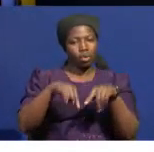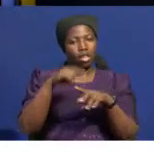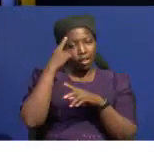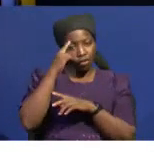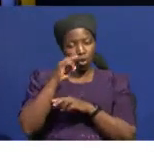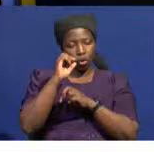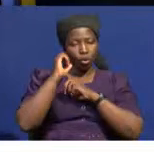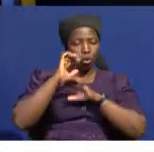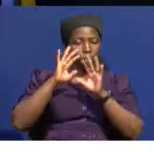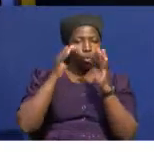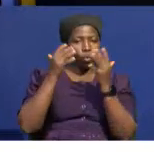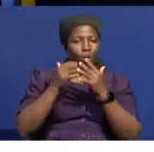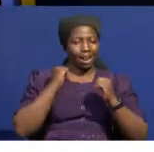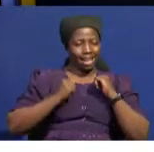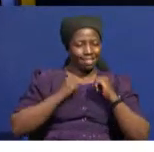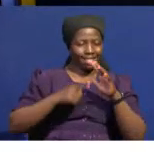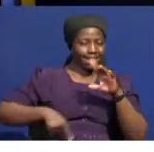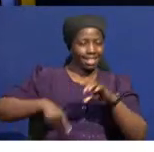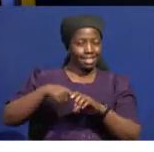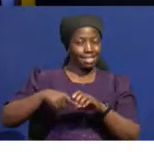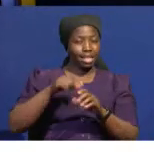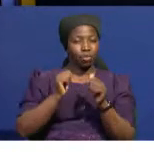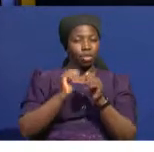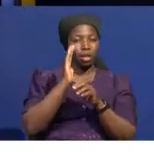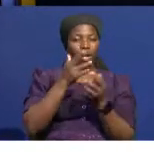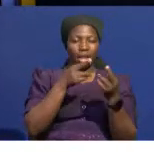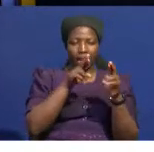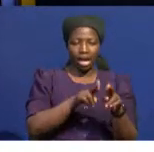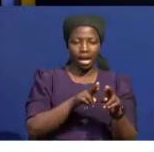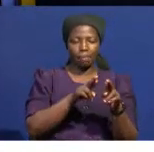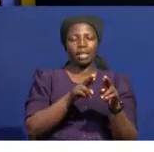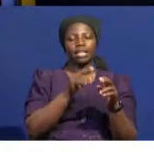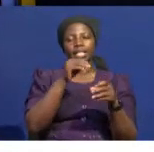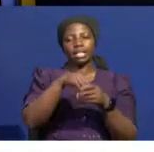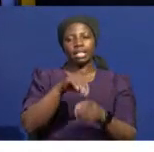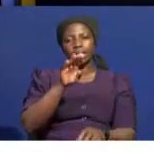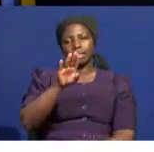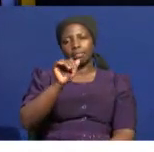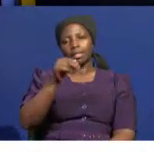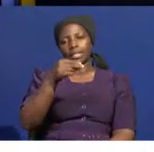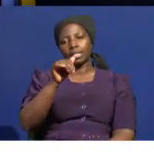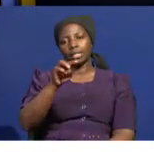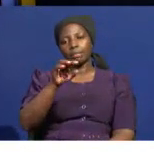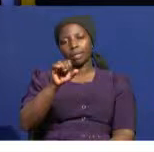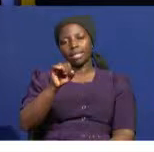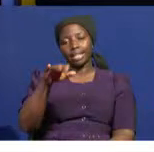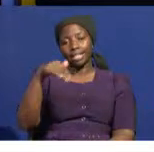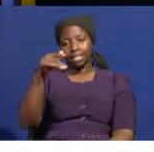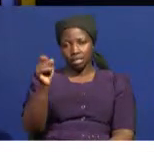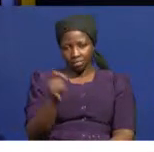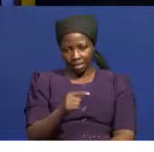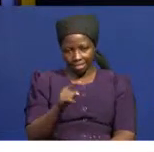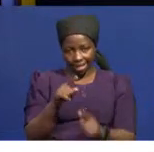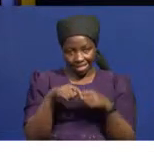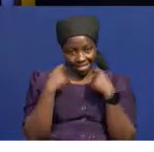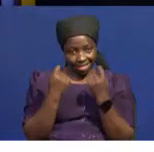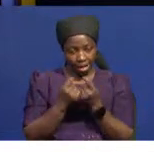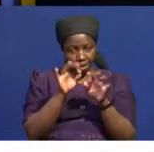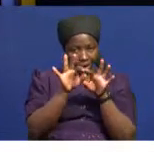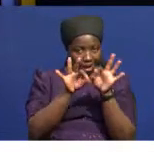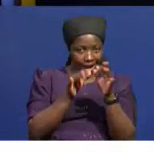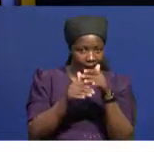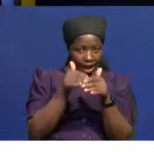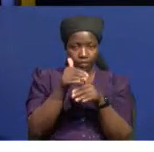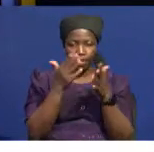Relays. This championship will be held in Nassau, Bahamas next month. The team was named after the conclusion